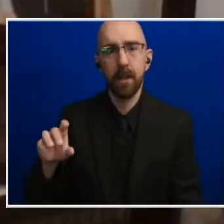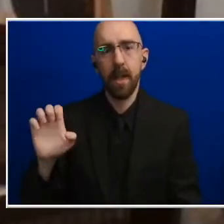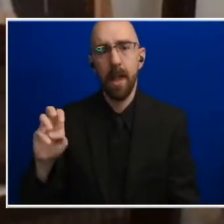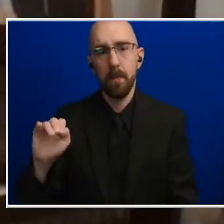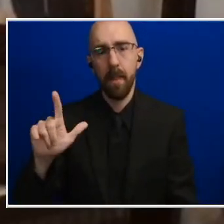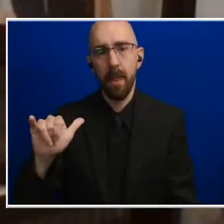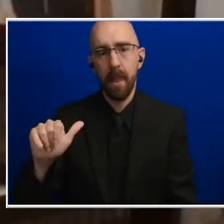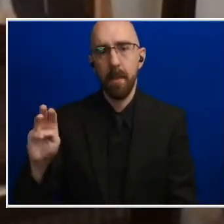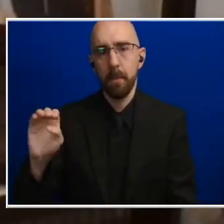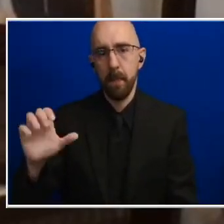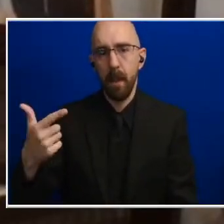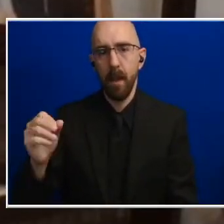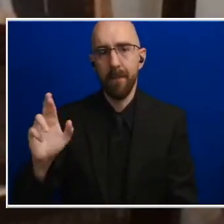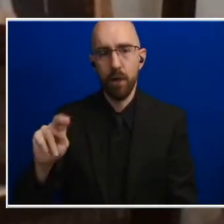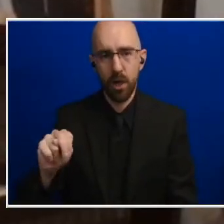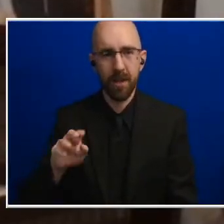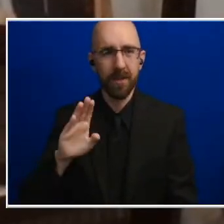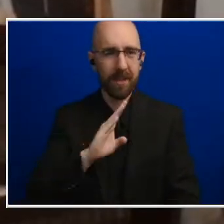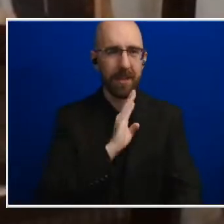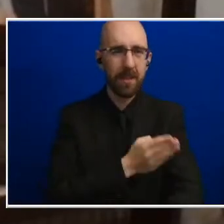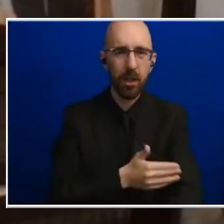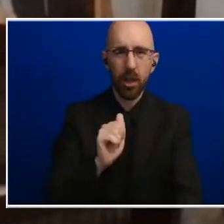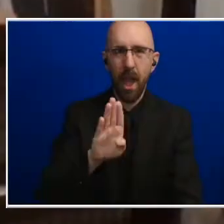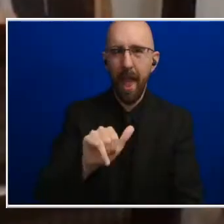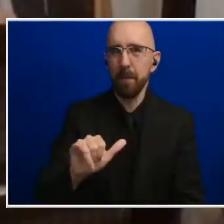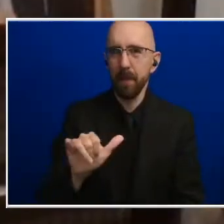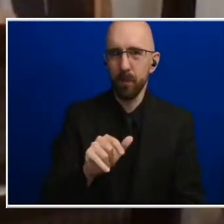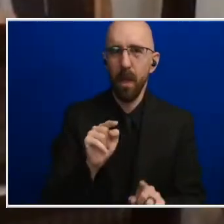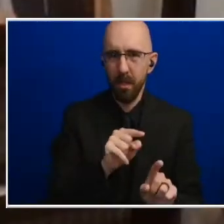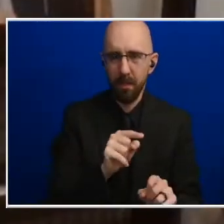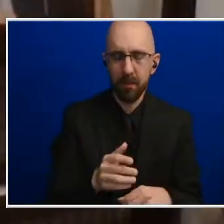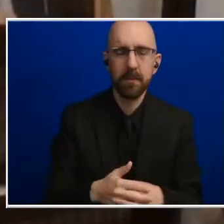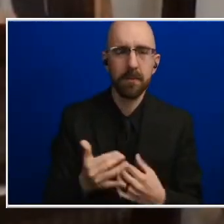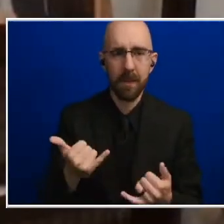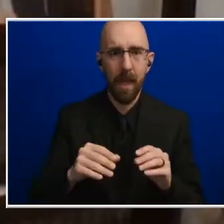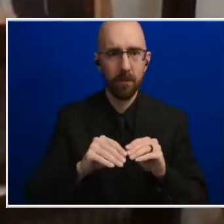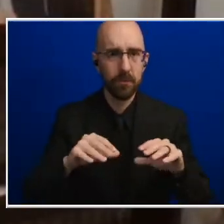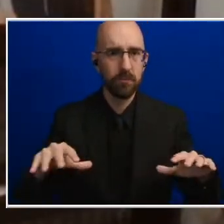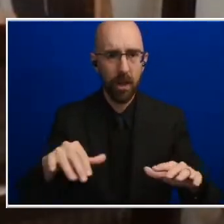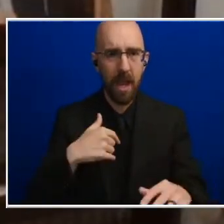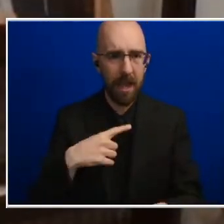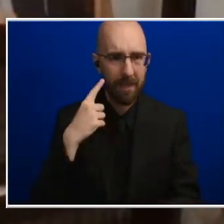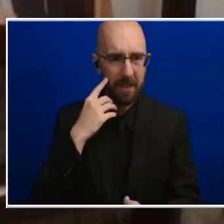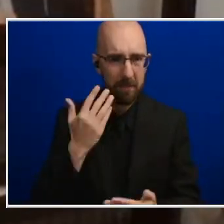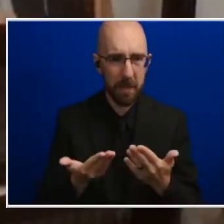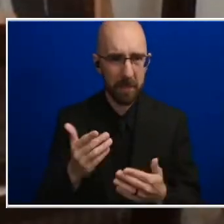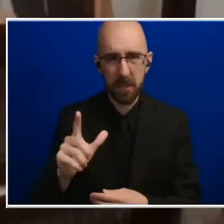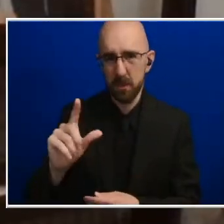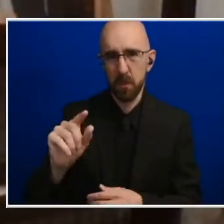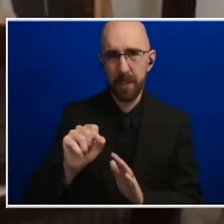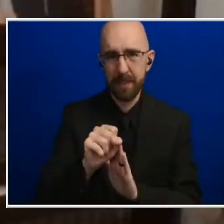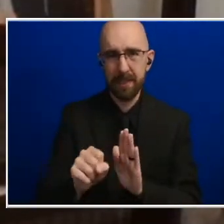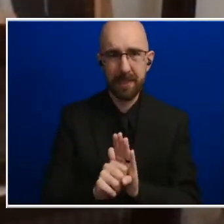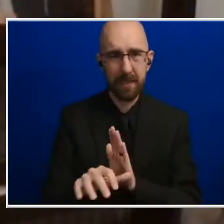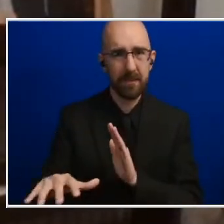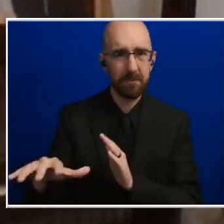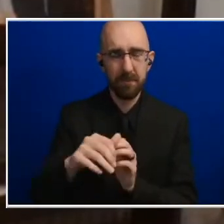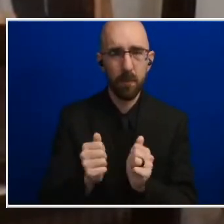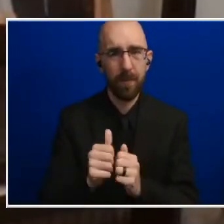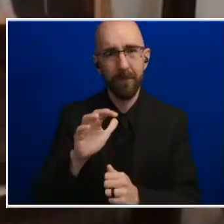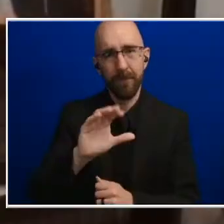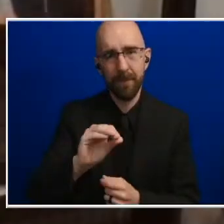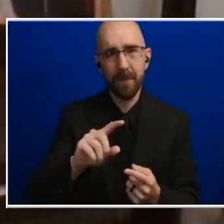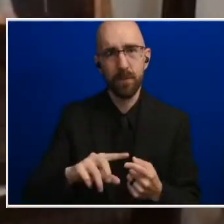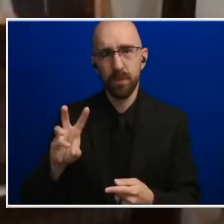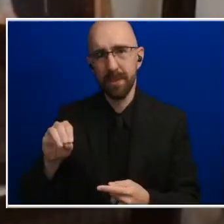daughter as well, Abby. And so now we're spread across, I think it's probably 20 states or so with about 50 to 60